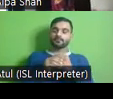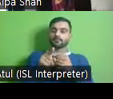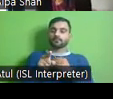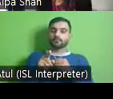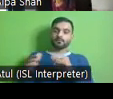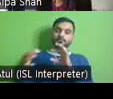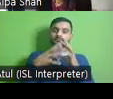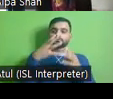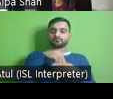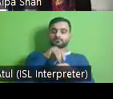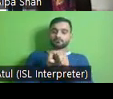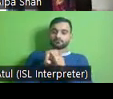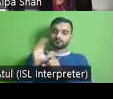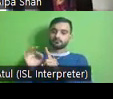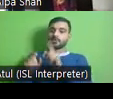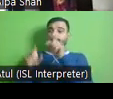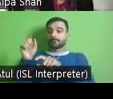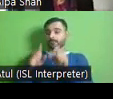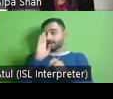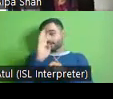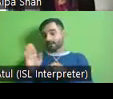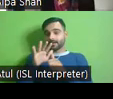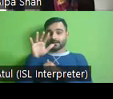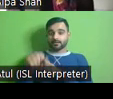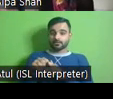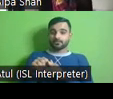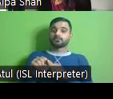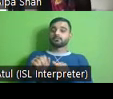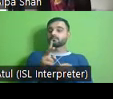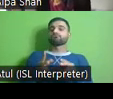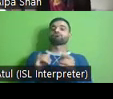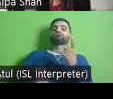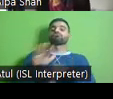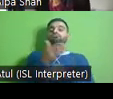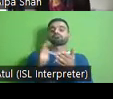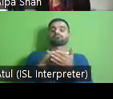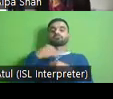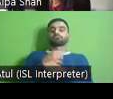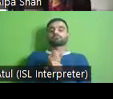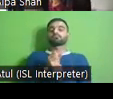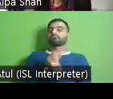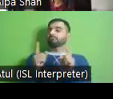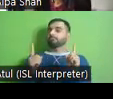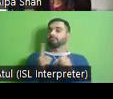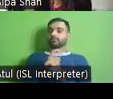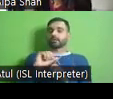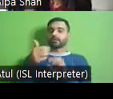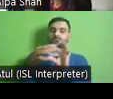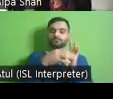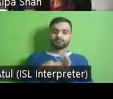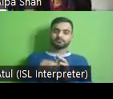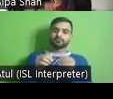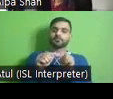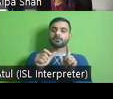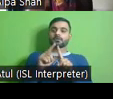egalitarian values in India, people's direct access to the means of their social reproduction is crucial. For many Adivasis and